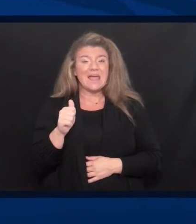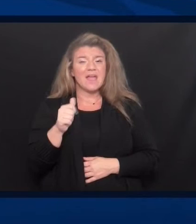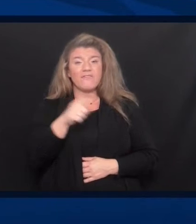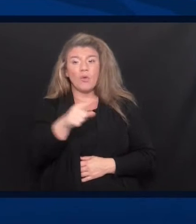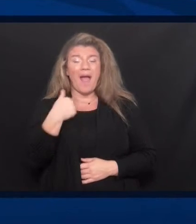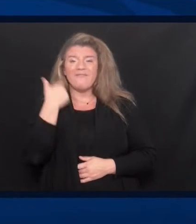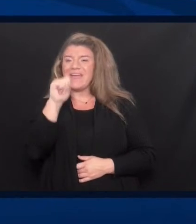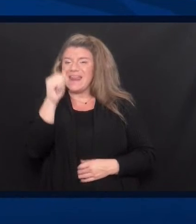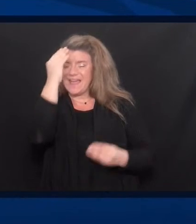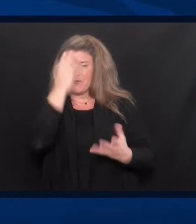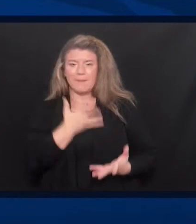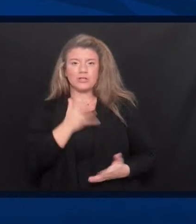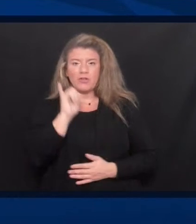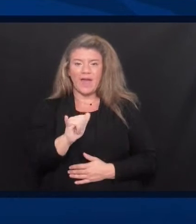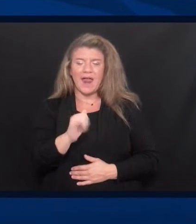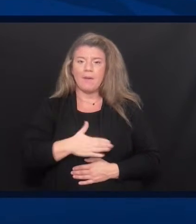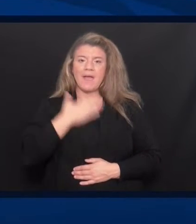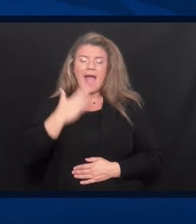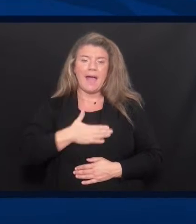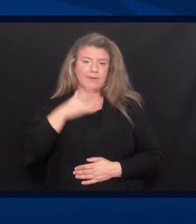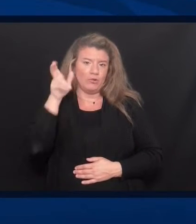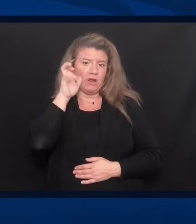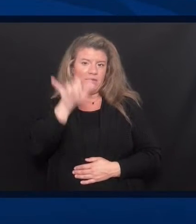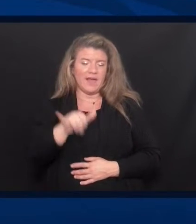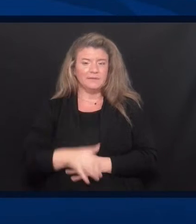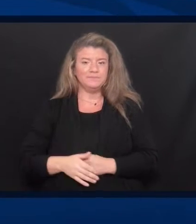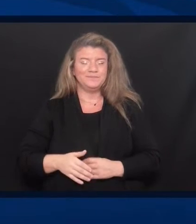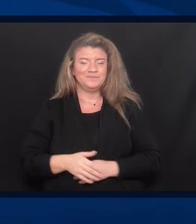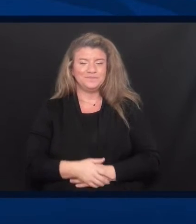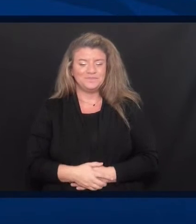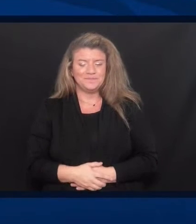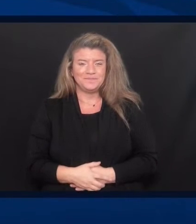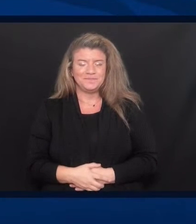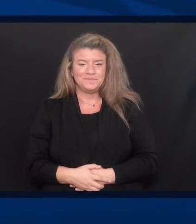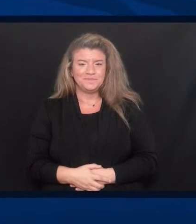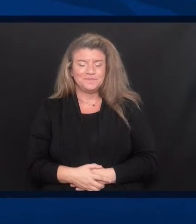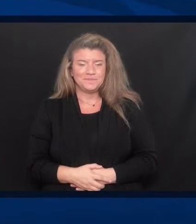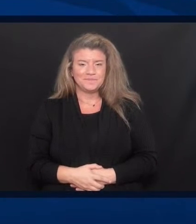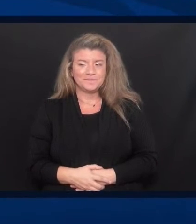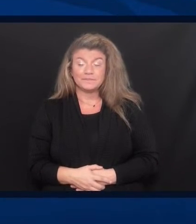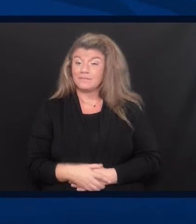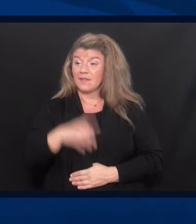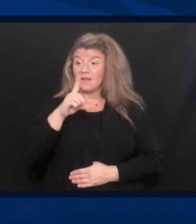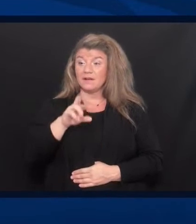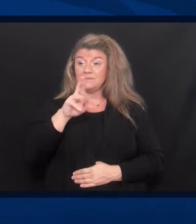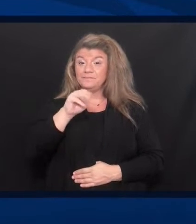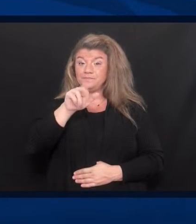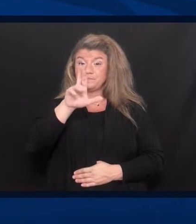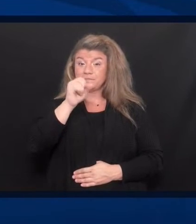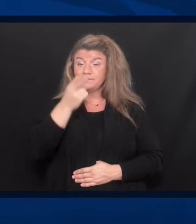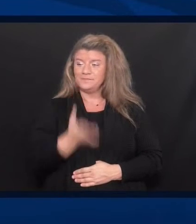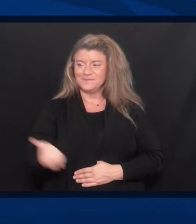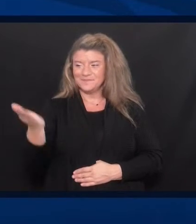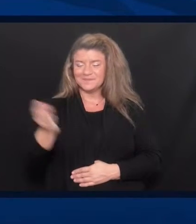any information on that, I'd be glad to hear it. Dr. Marsh, you've got to do this, sir.